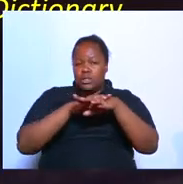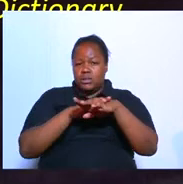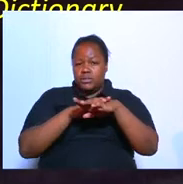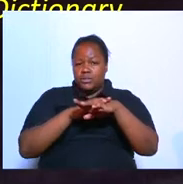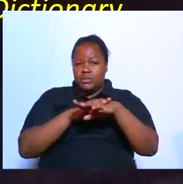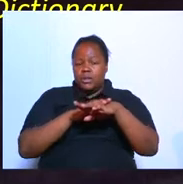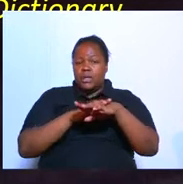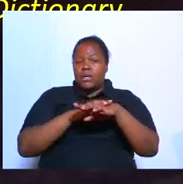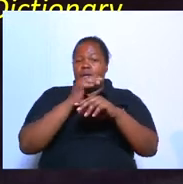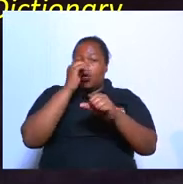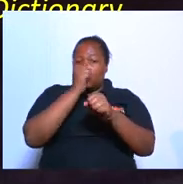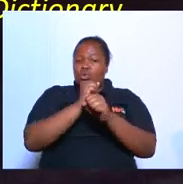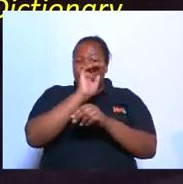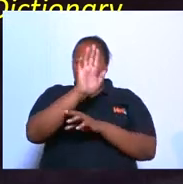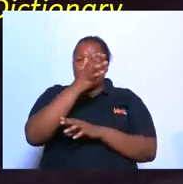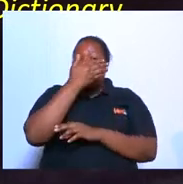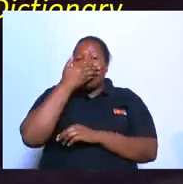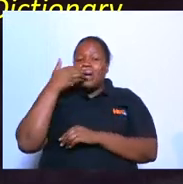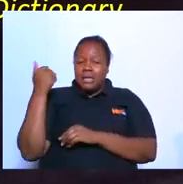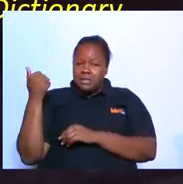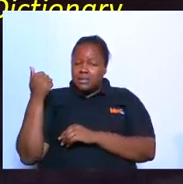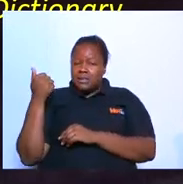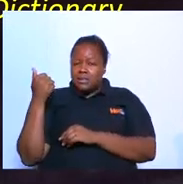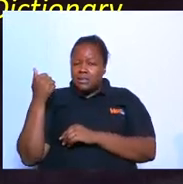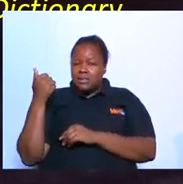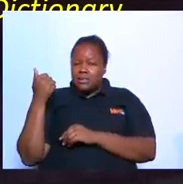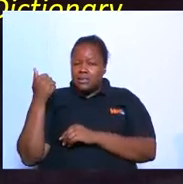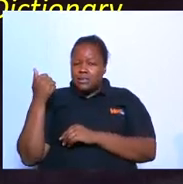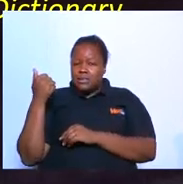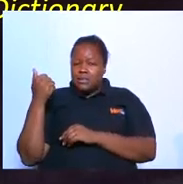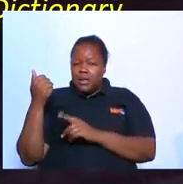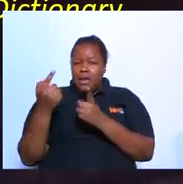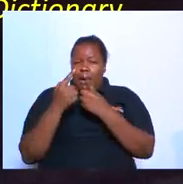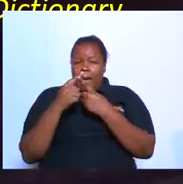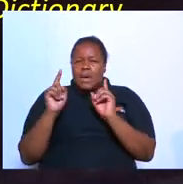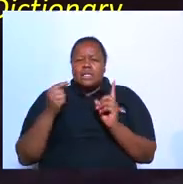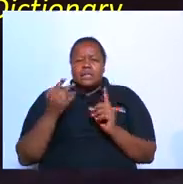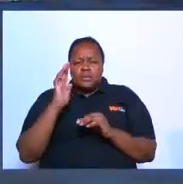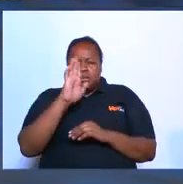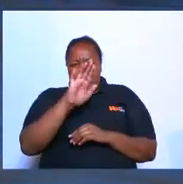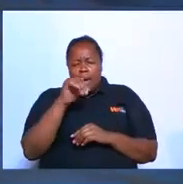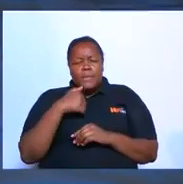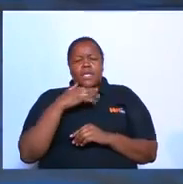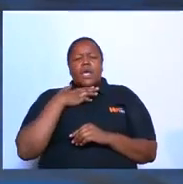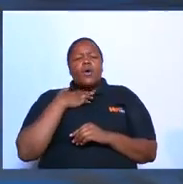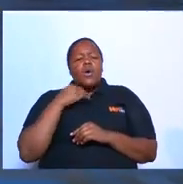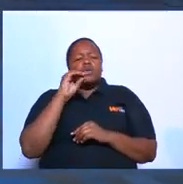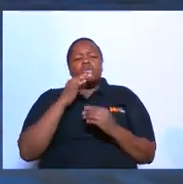do your okay let me put this way